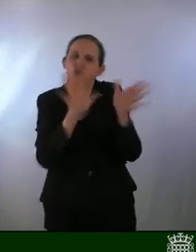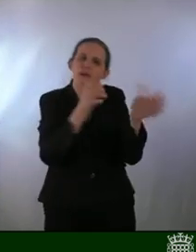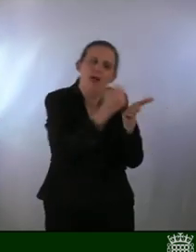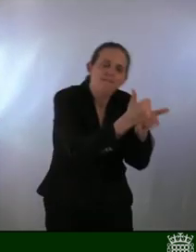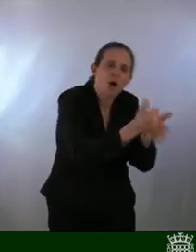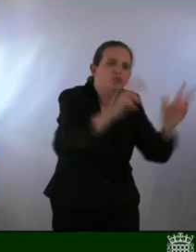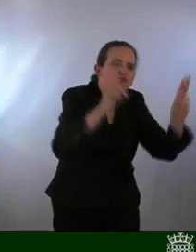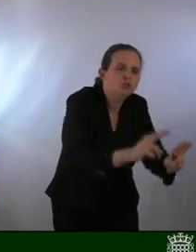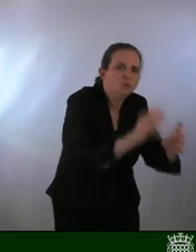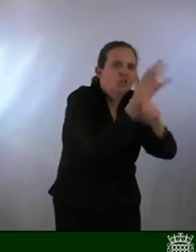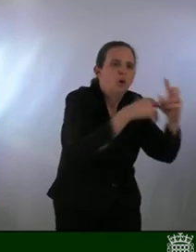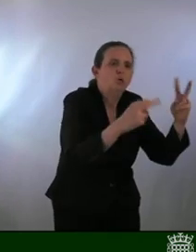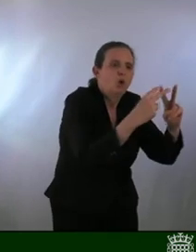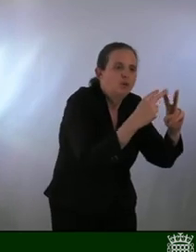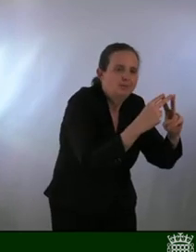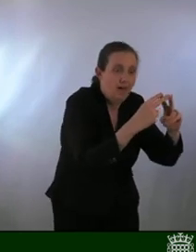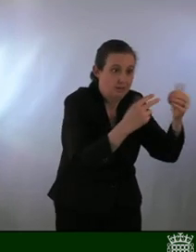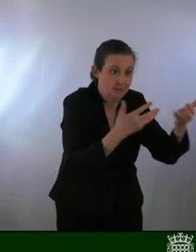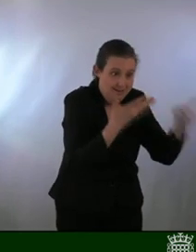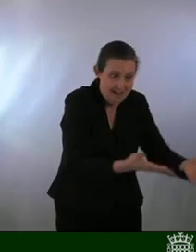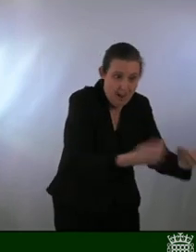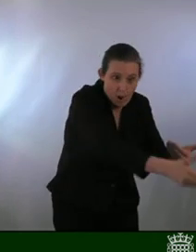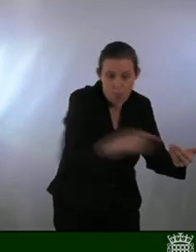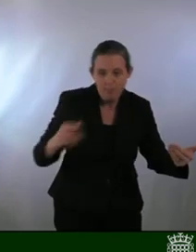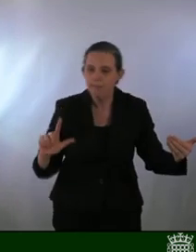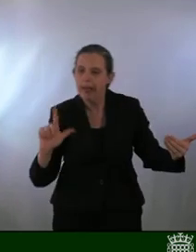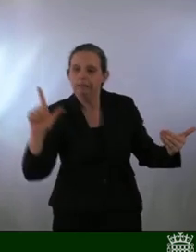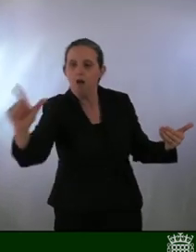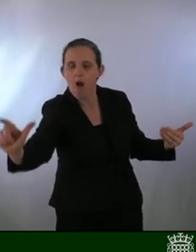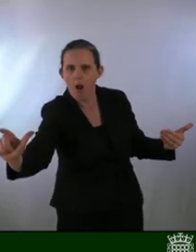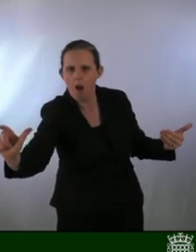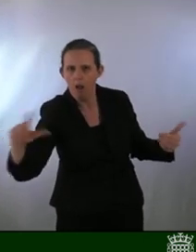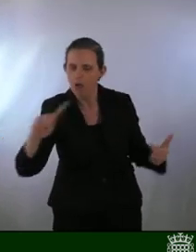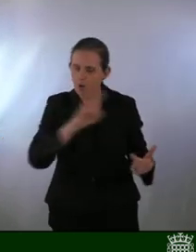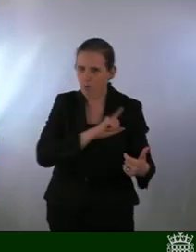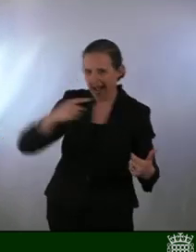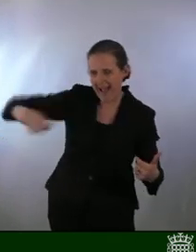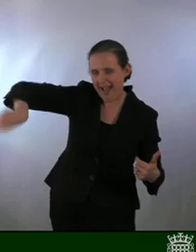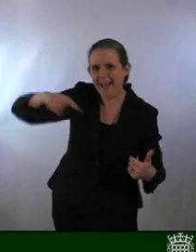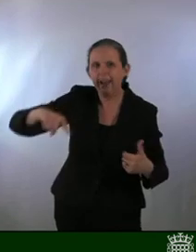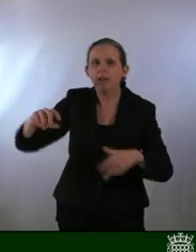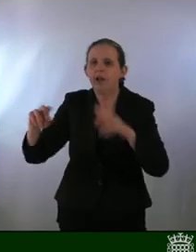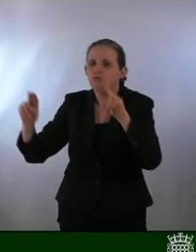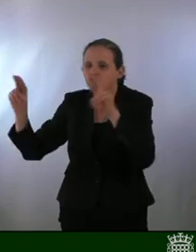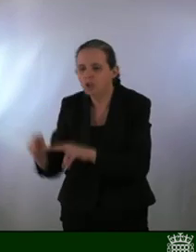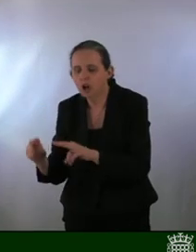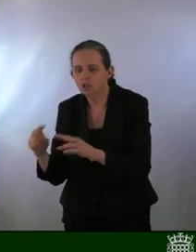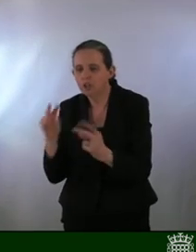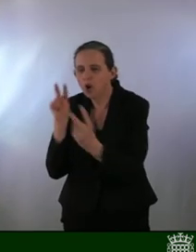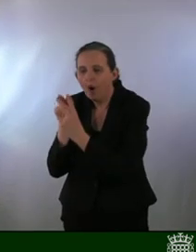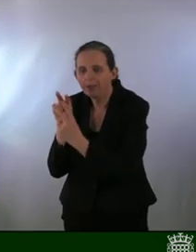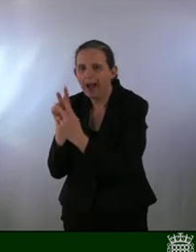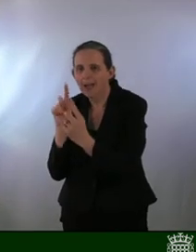social contact. And the reason it does is because the reduction in contact that we need to see for those